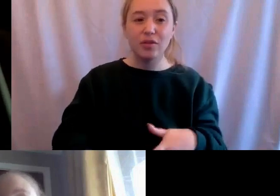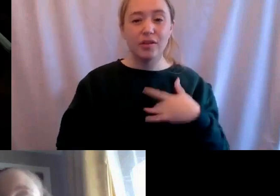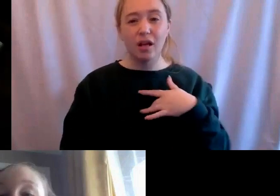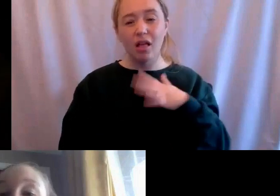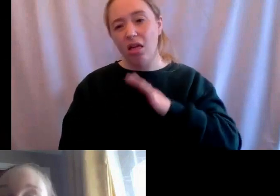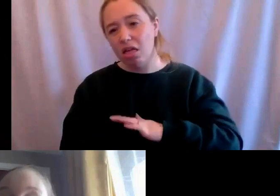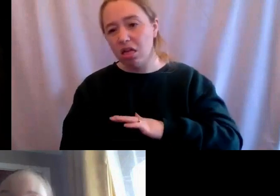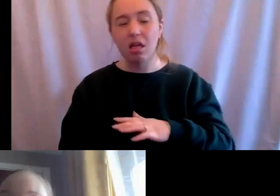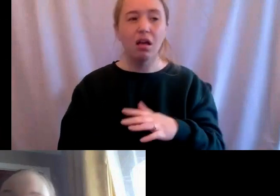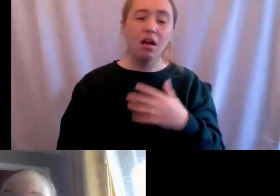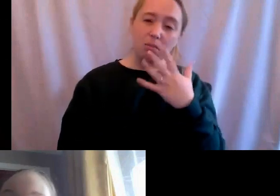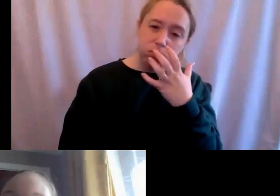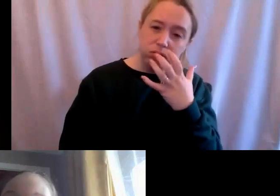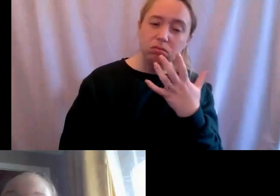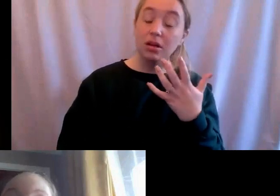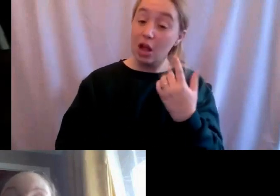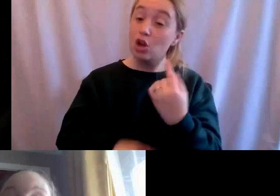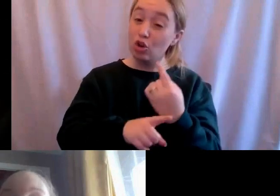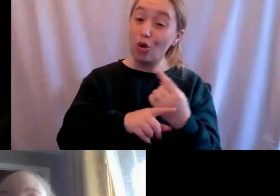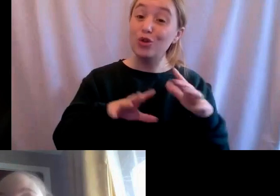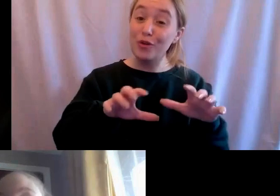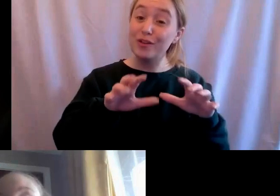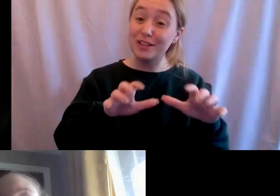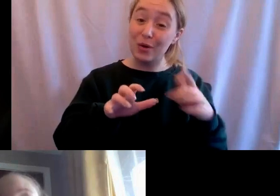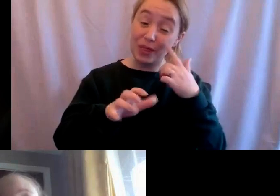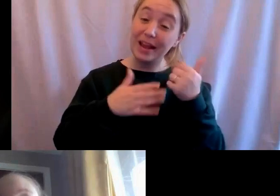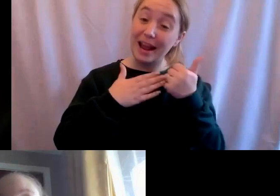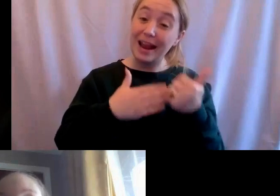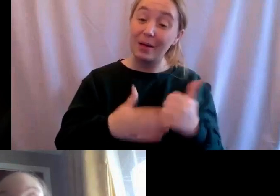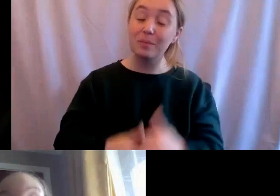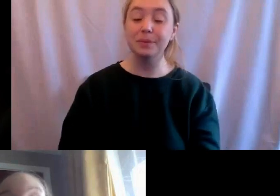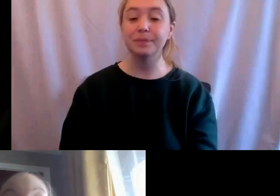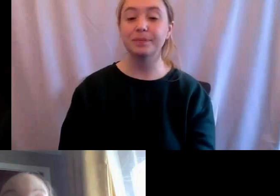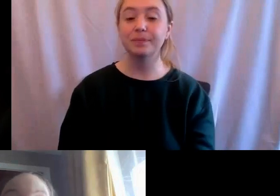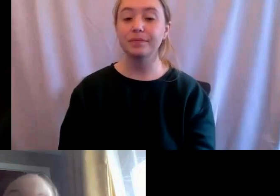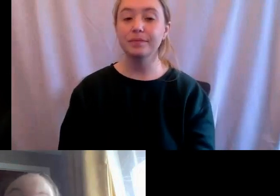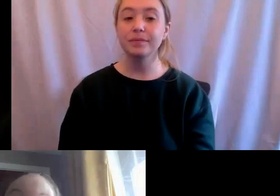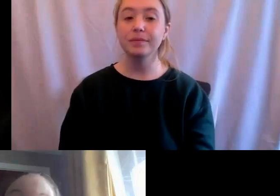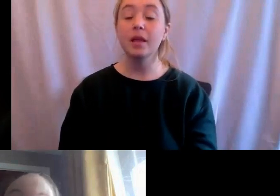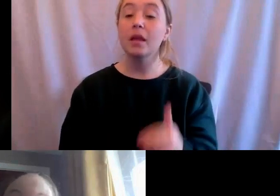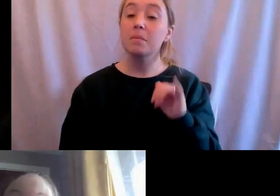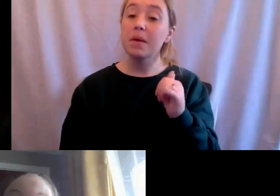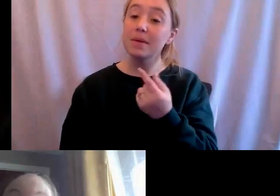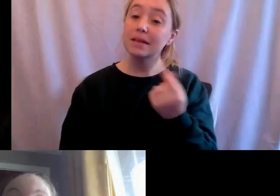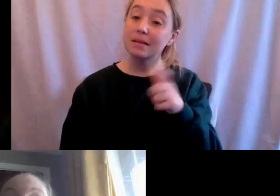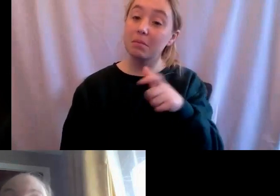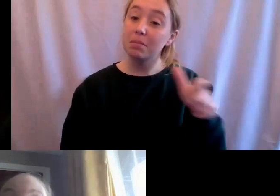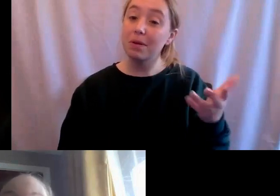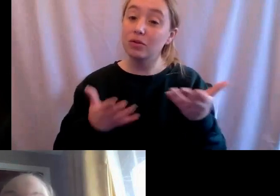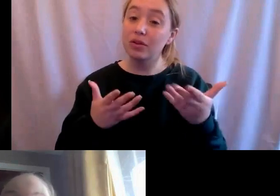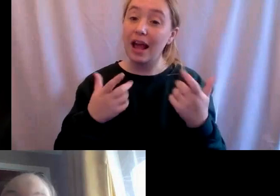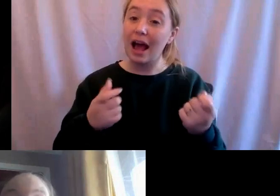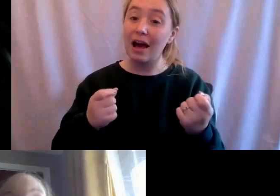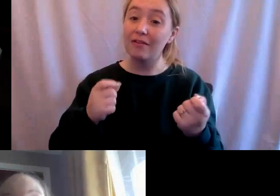more we do, the more we can help. We might have some folks on the call today who have chronic respiratory conditions.